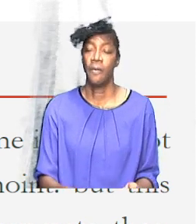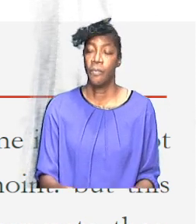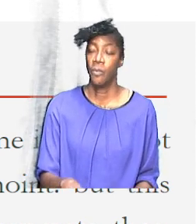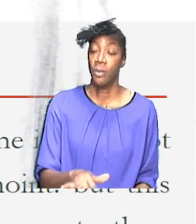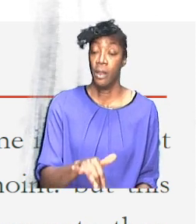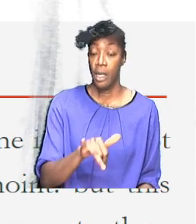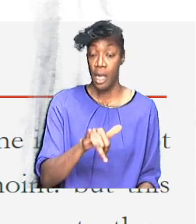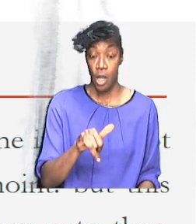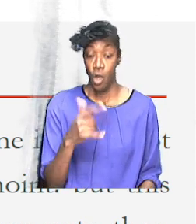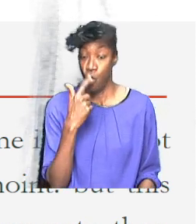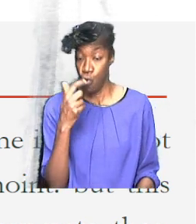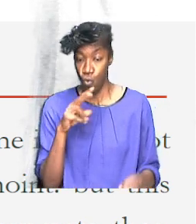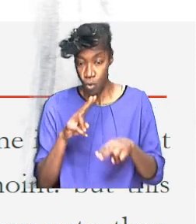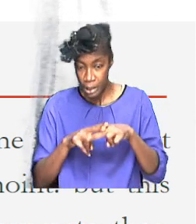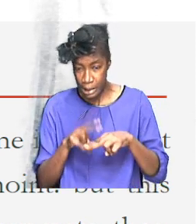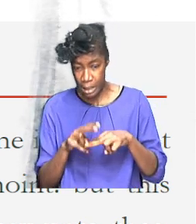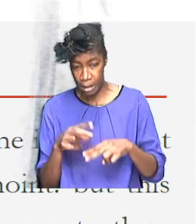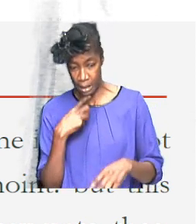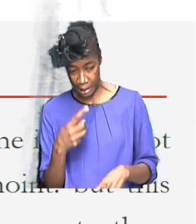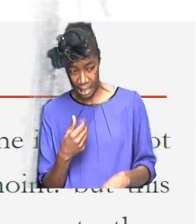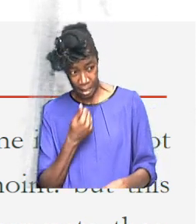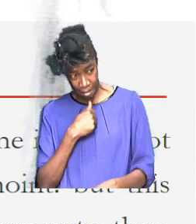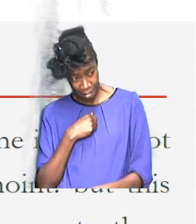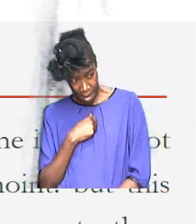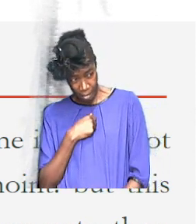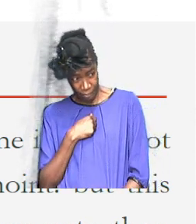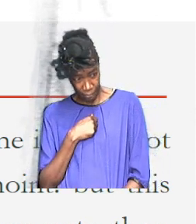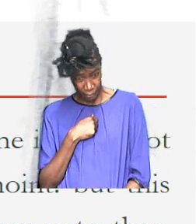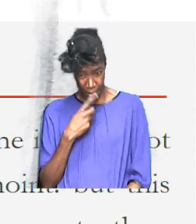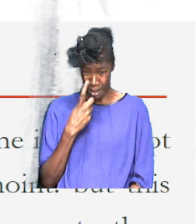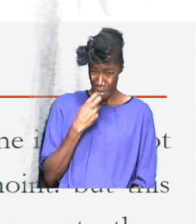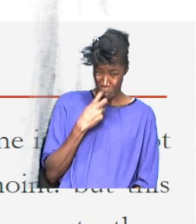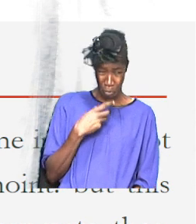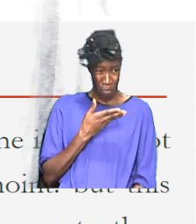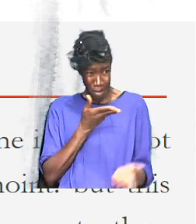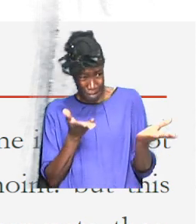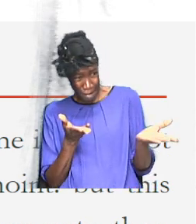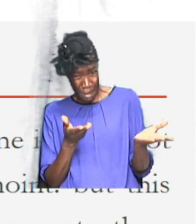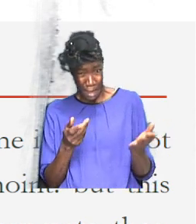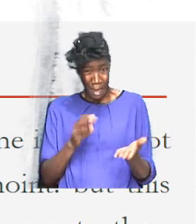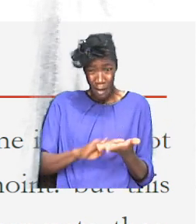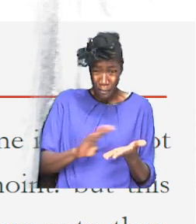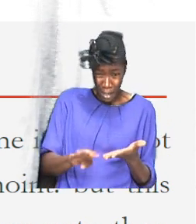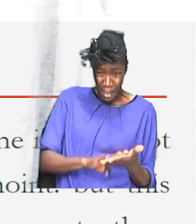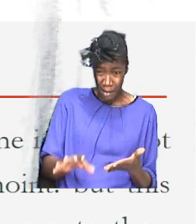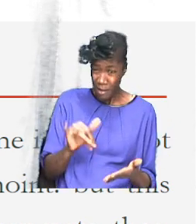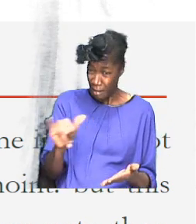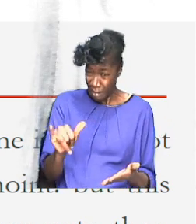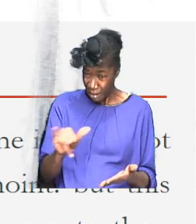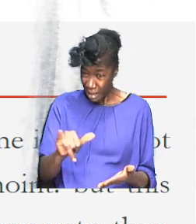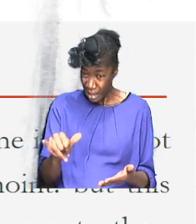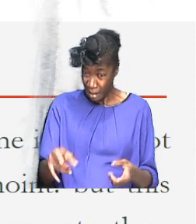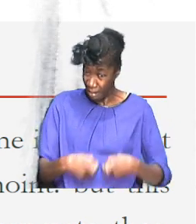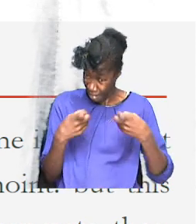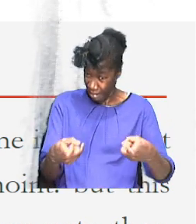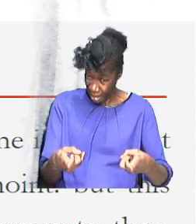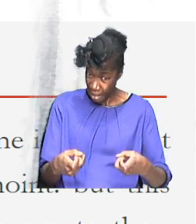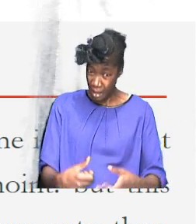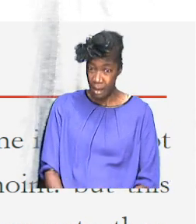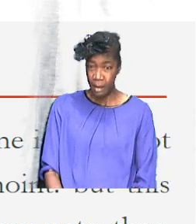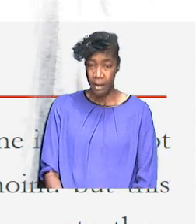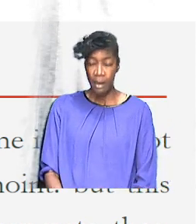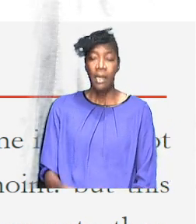that sat at meat with him began to say within themselves, Who is he that forgiveth sins also? And he said to the